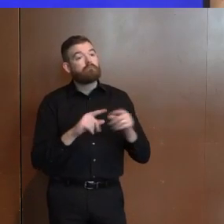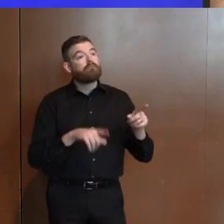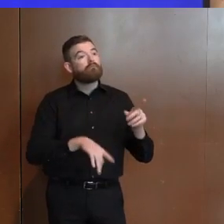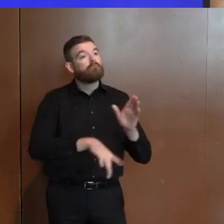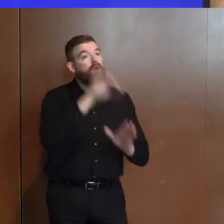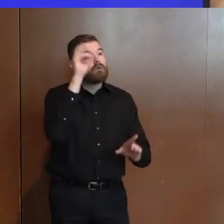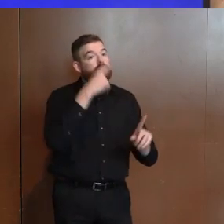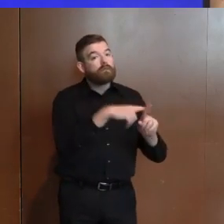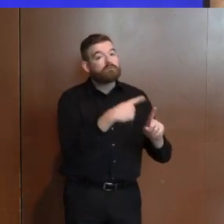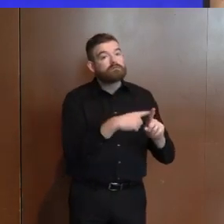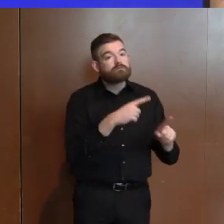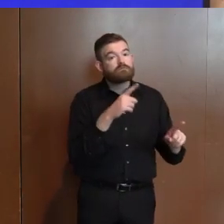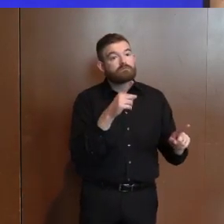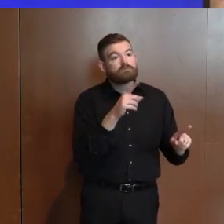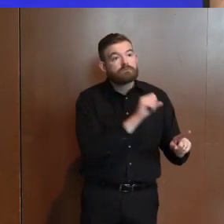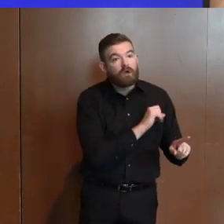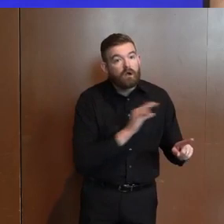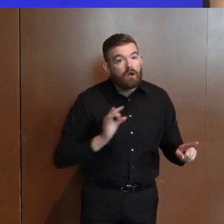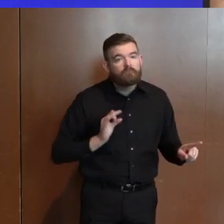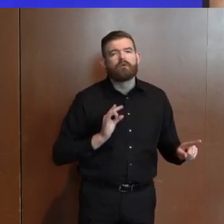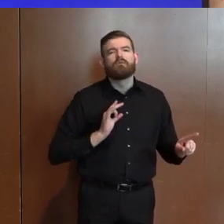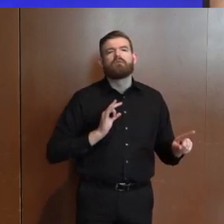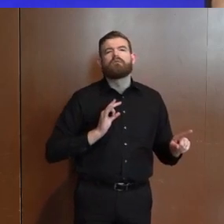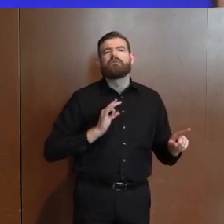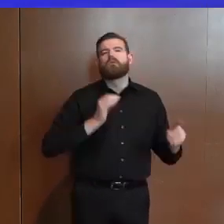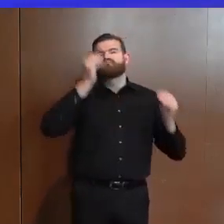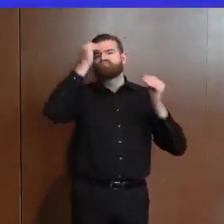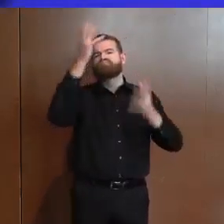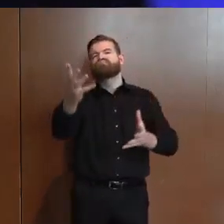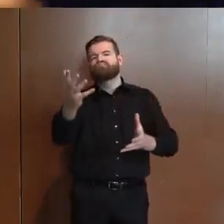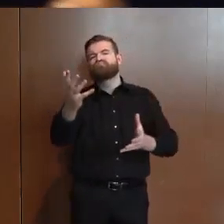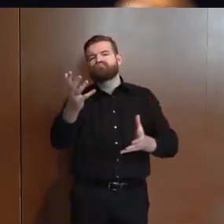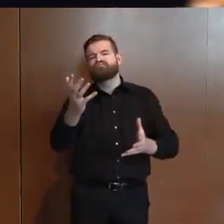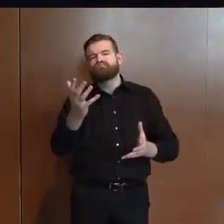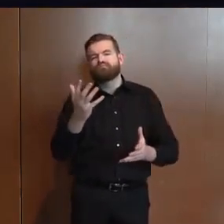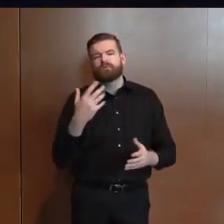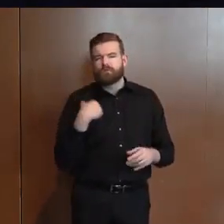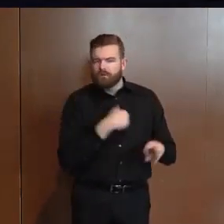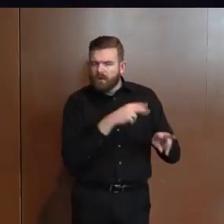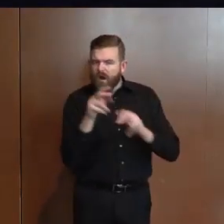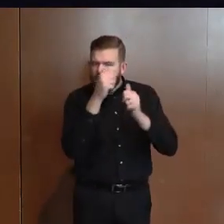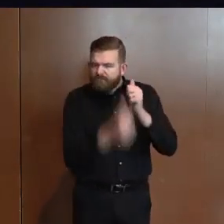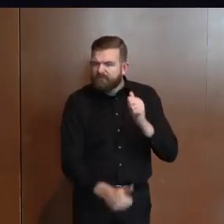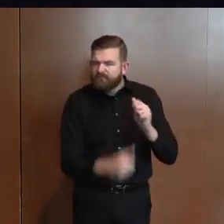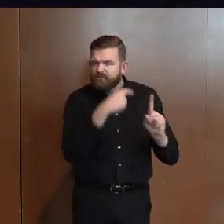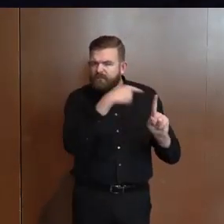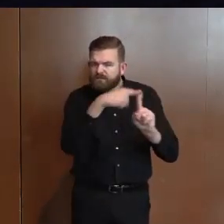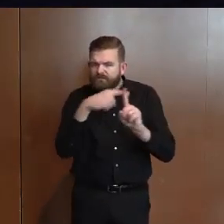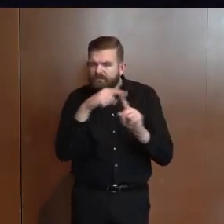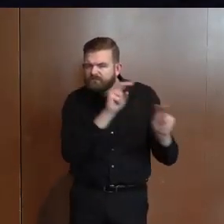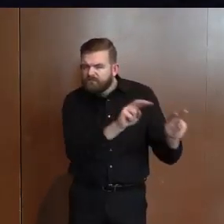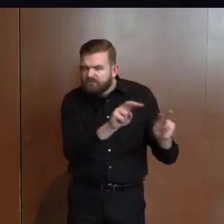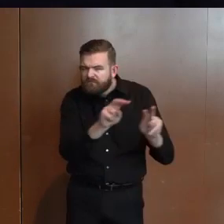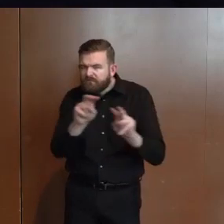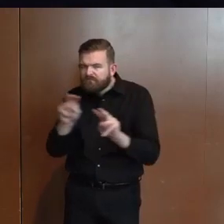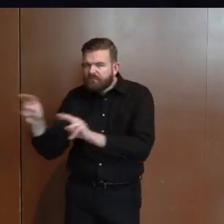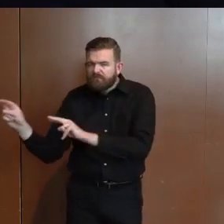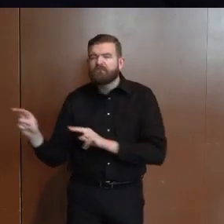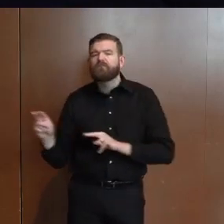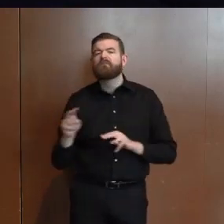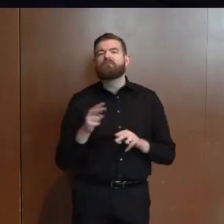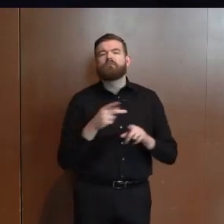correct? Yeah, we monitor that. We're looking at every positive case. We're doing contact tracing. If there is a positive